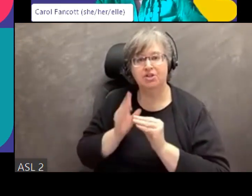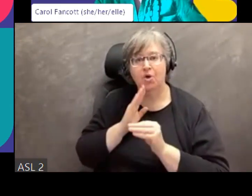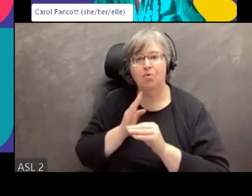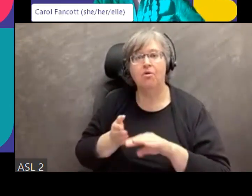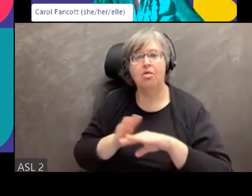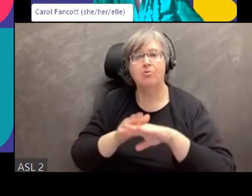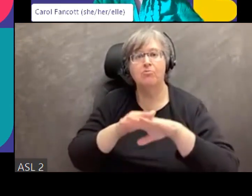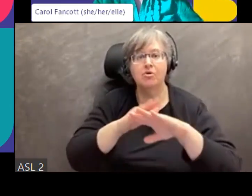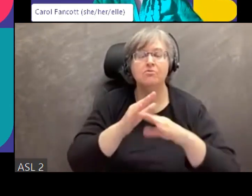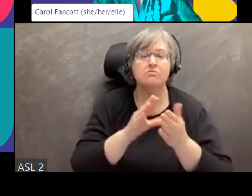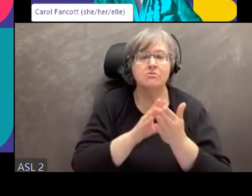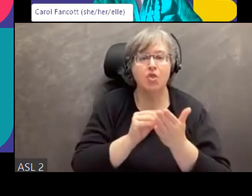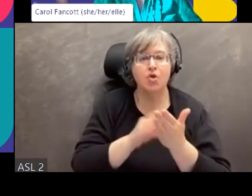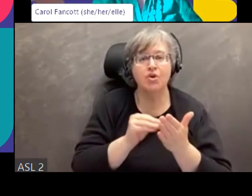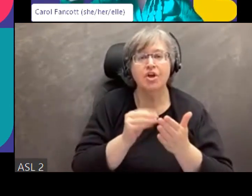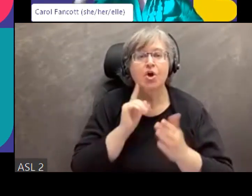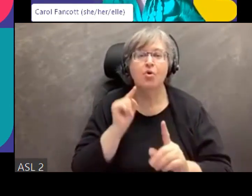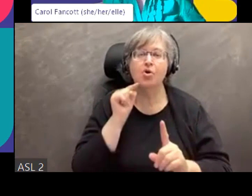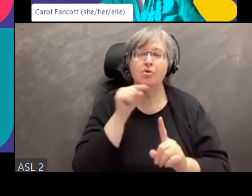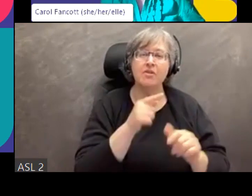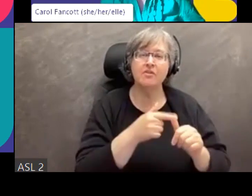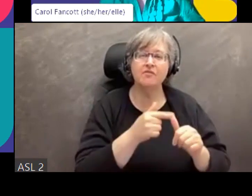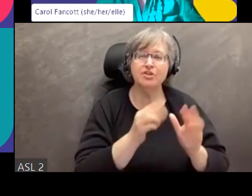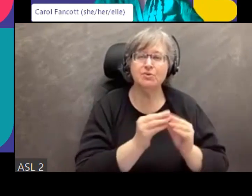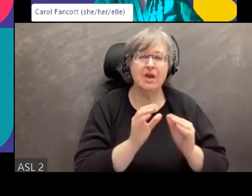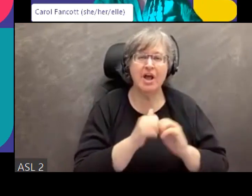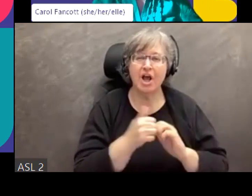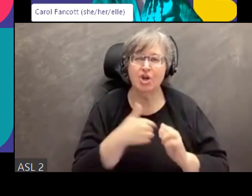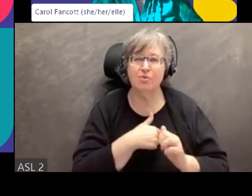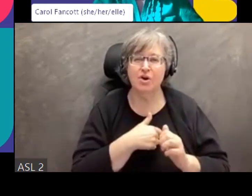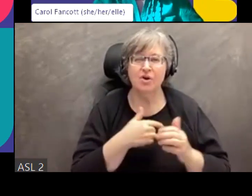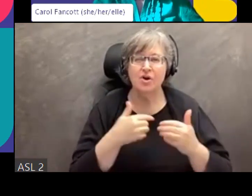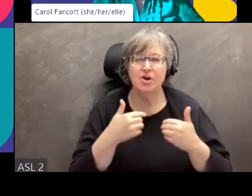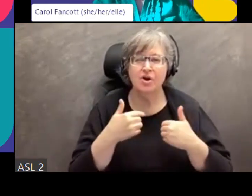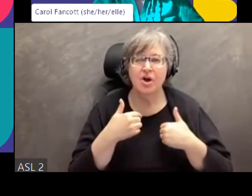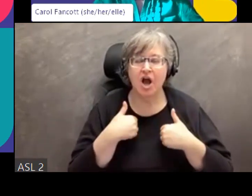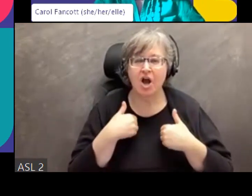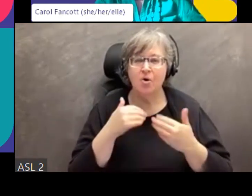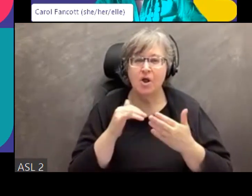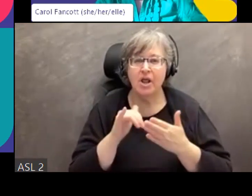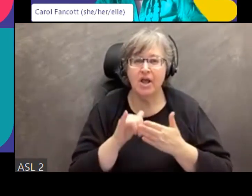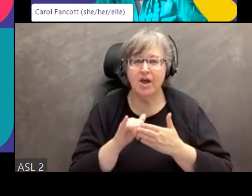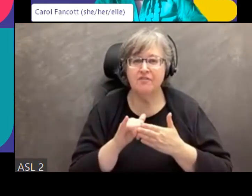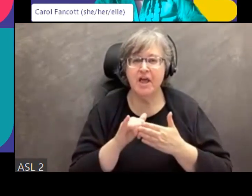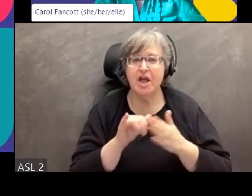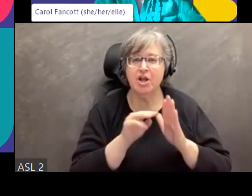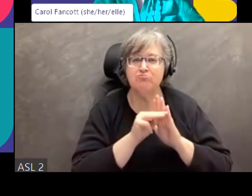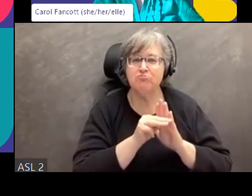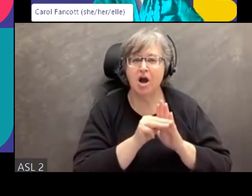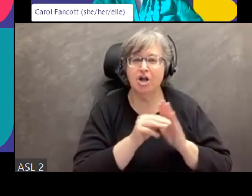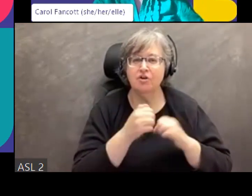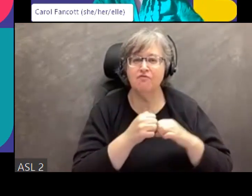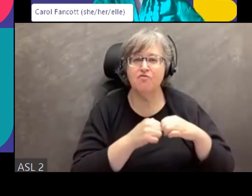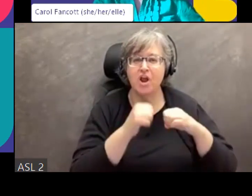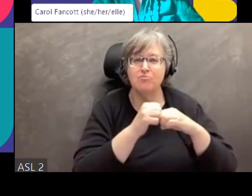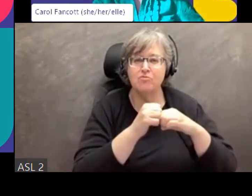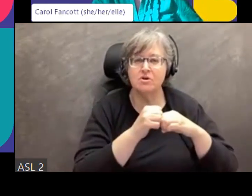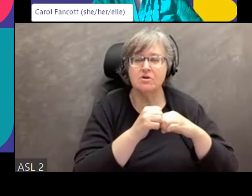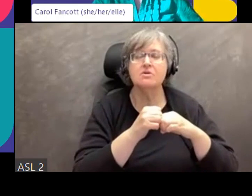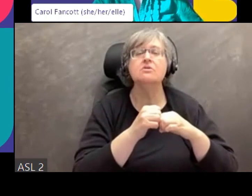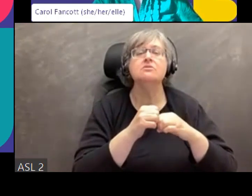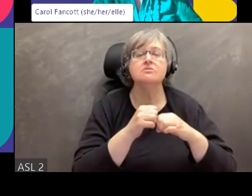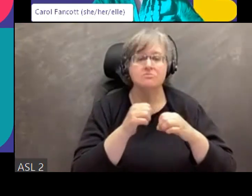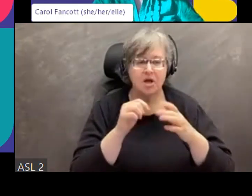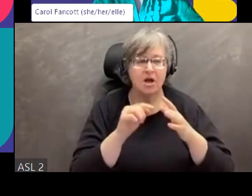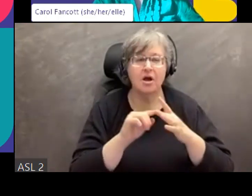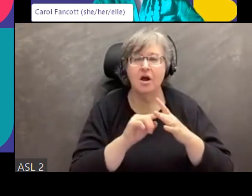learning. In particular, coming back to that first session of how do we put the COIN model framework into action. So